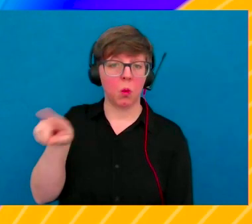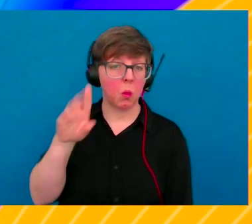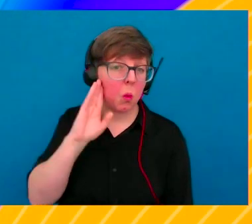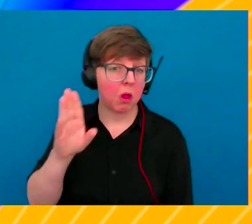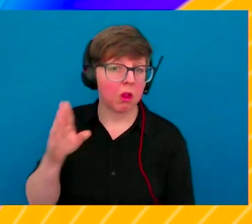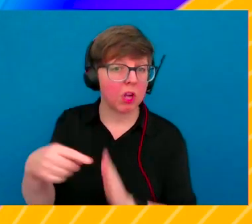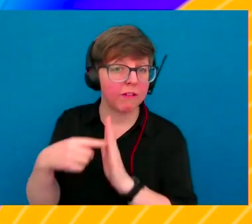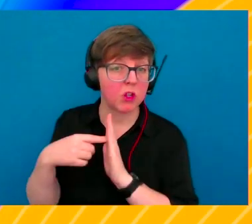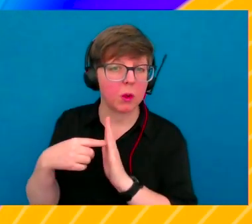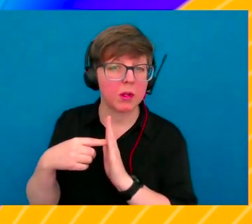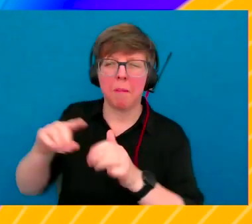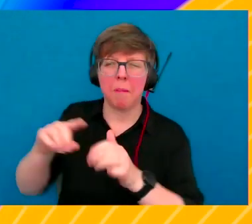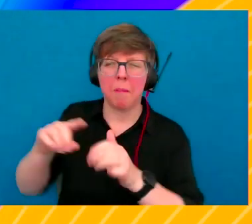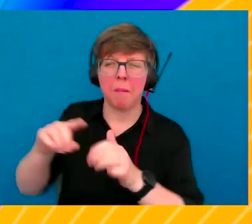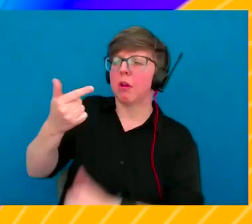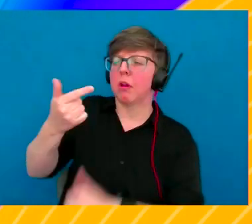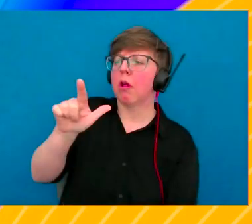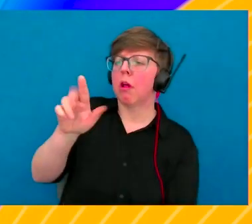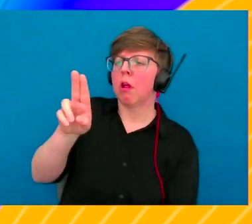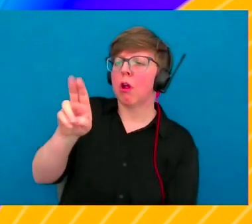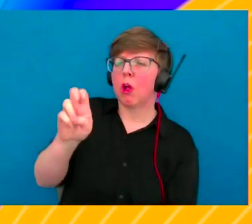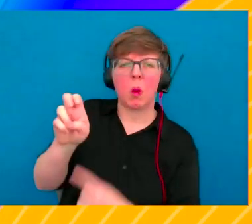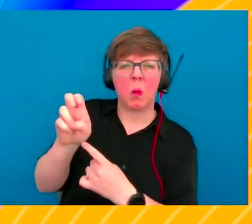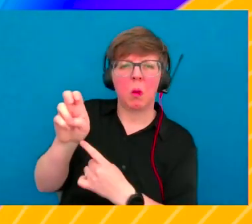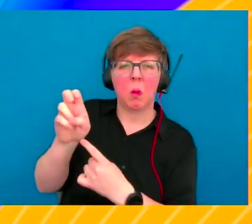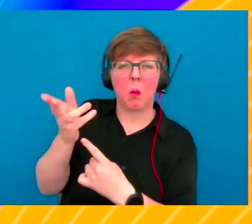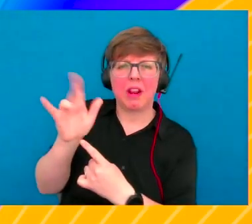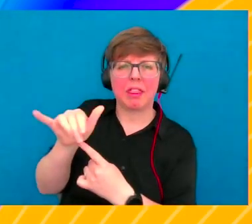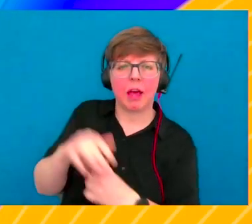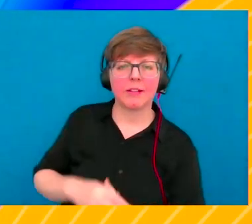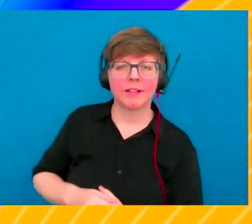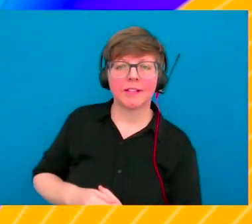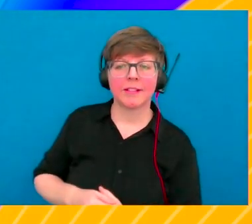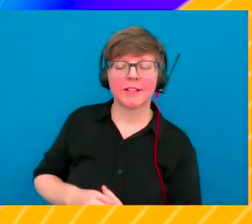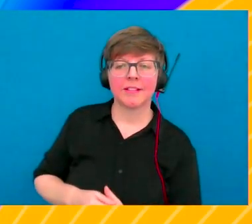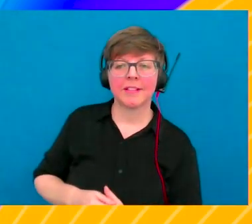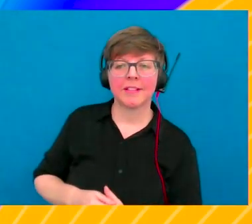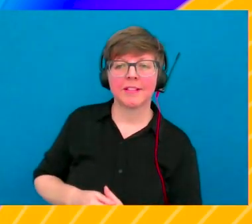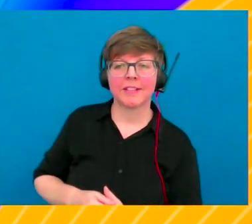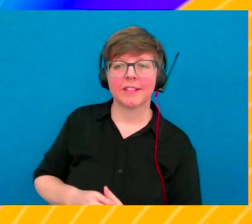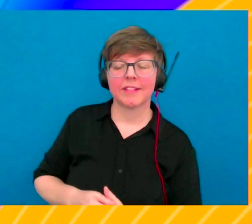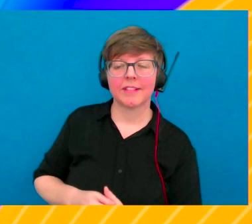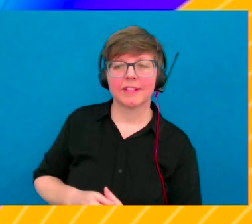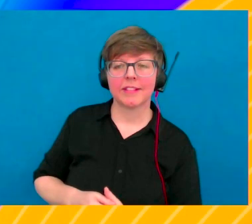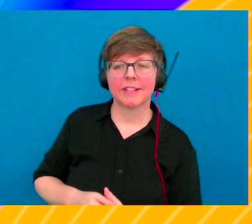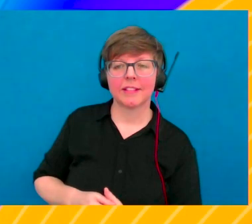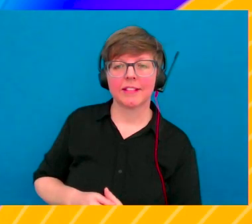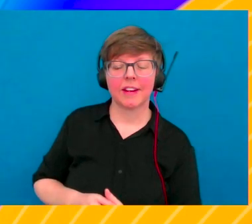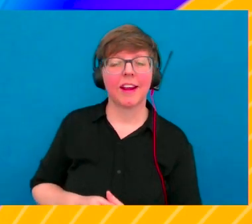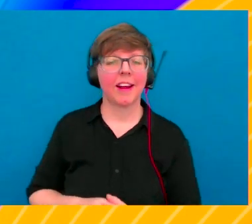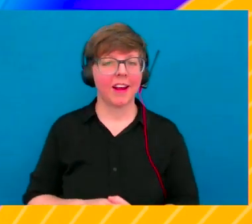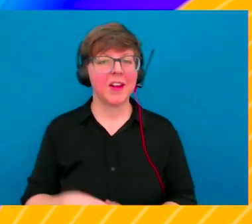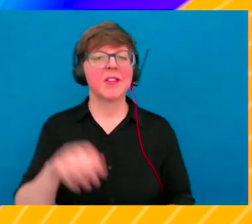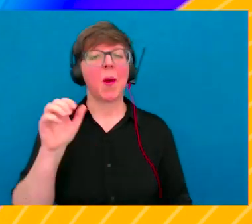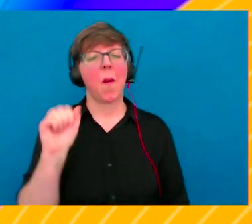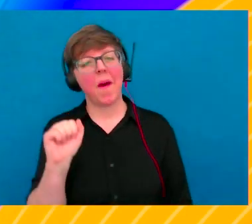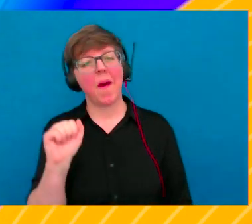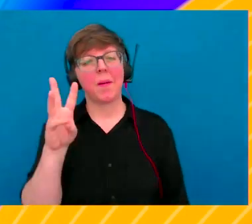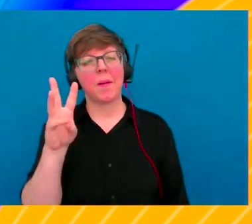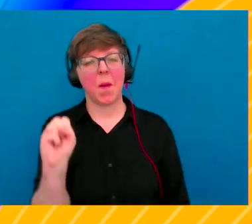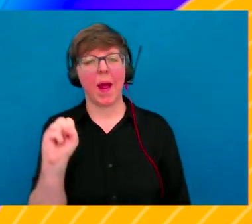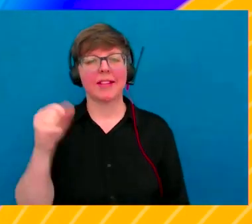is Glue for people that are just checking in? Sure. AWS Glue